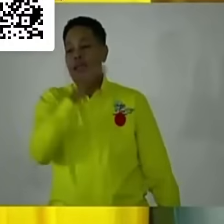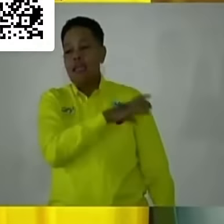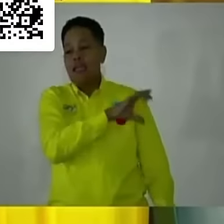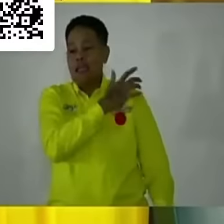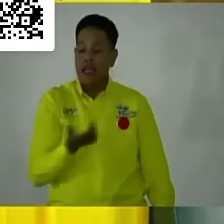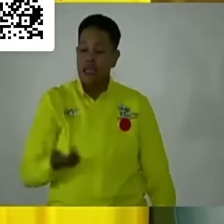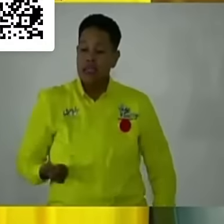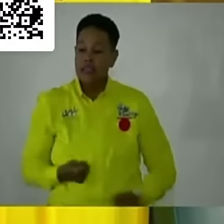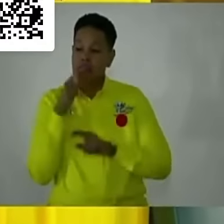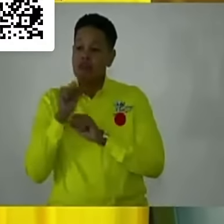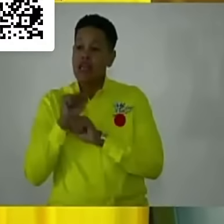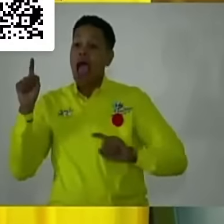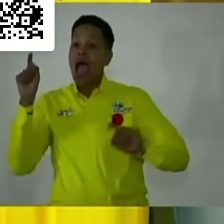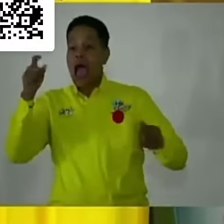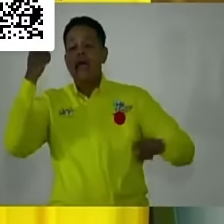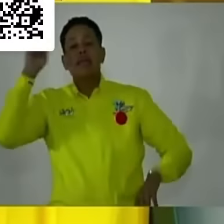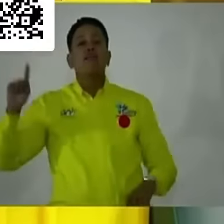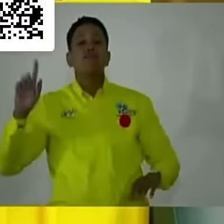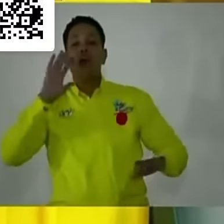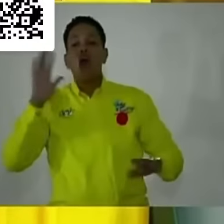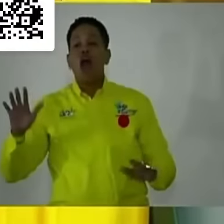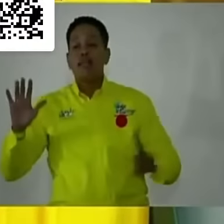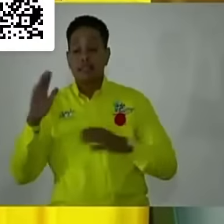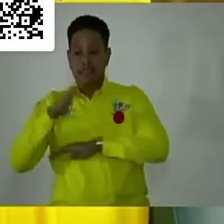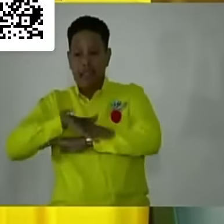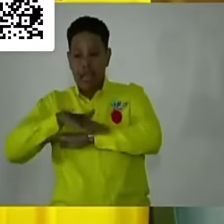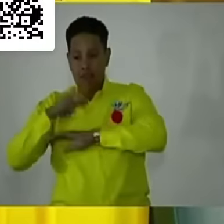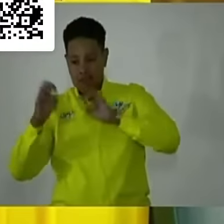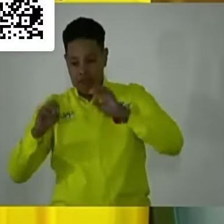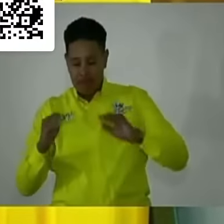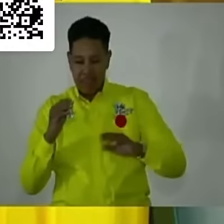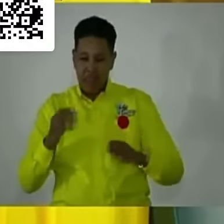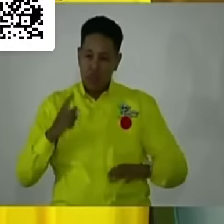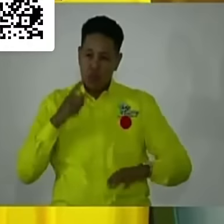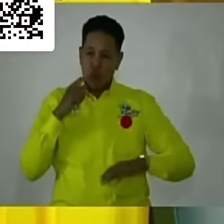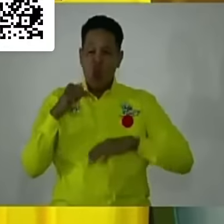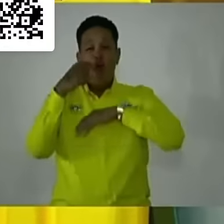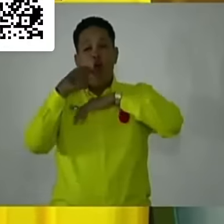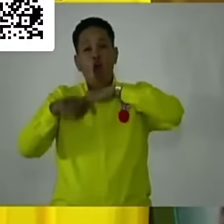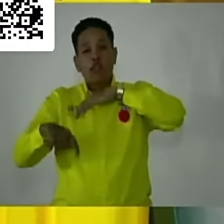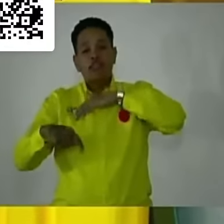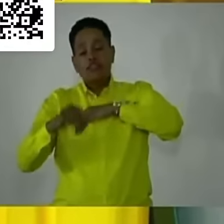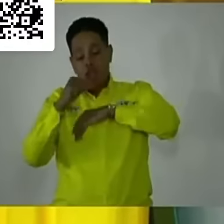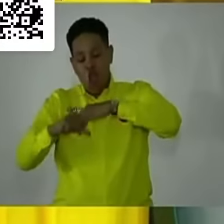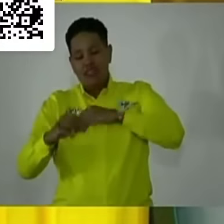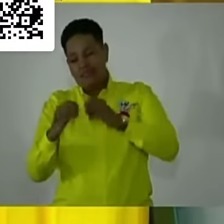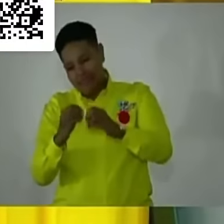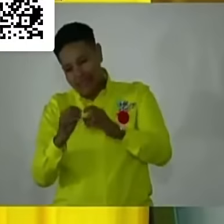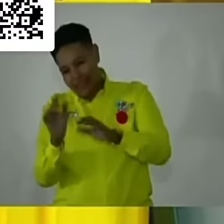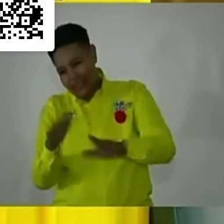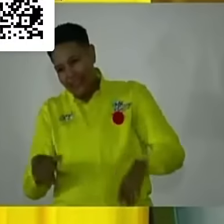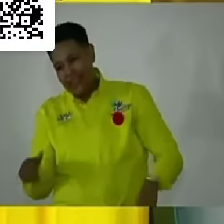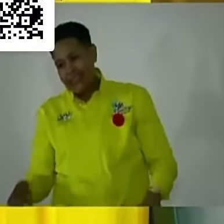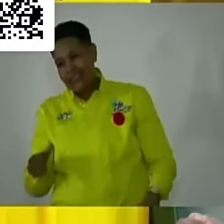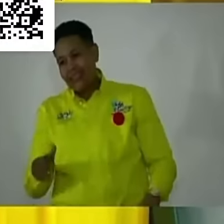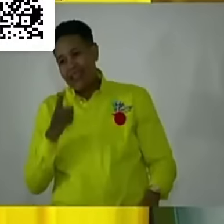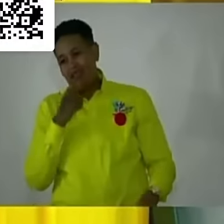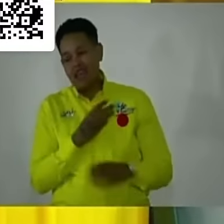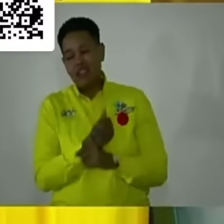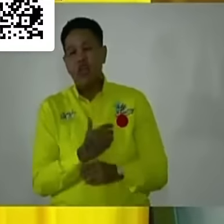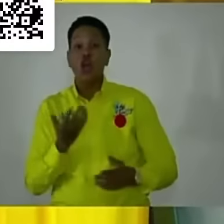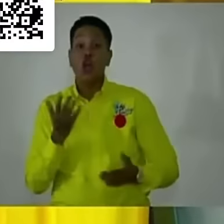has been asking for a dressing table to dress wounds that come to that clinic. This is a bauxite